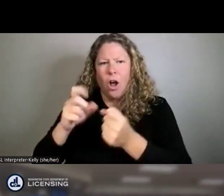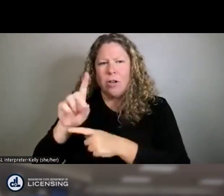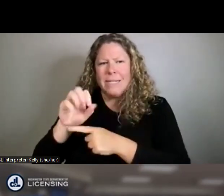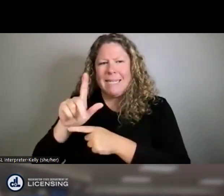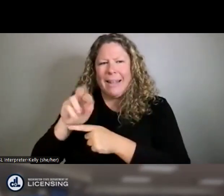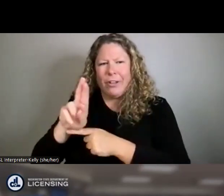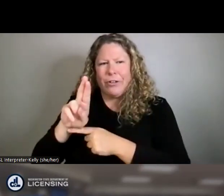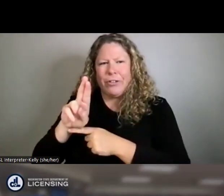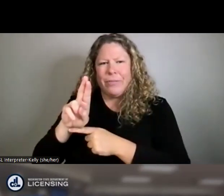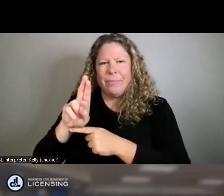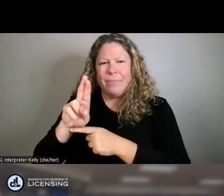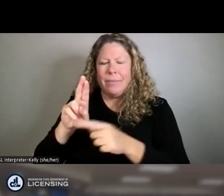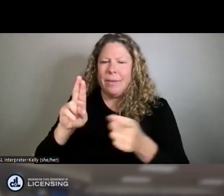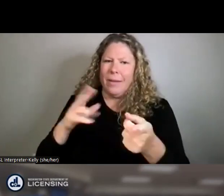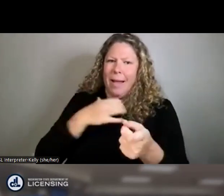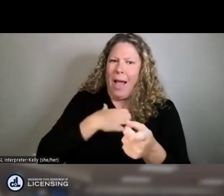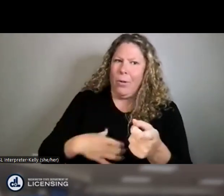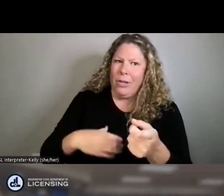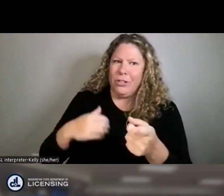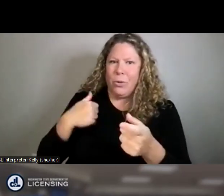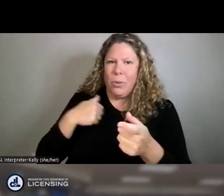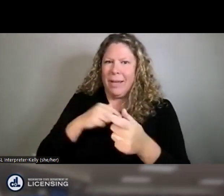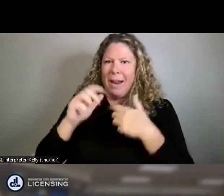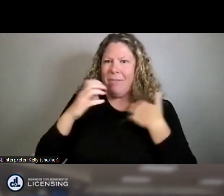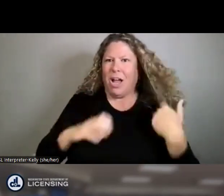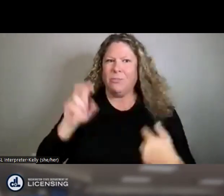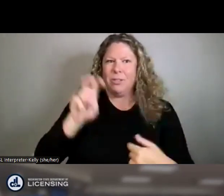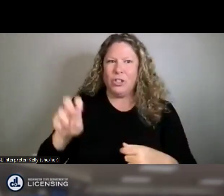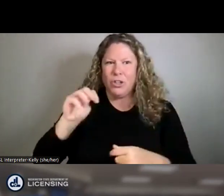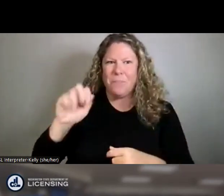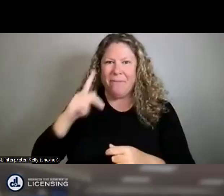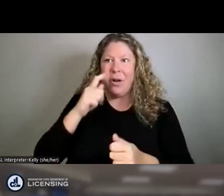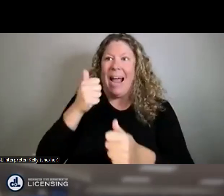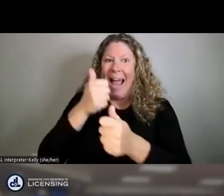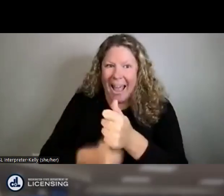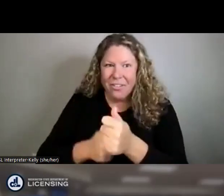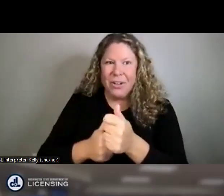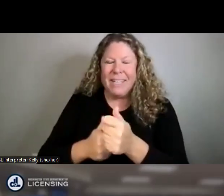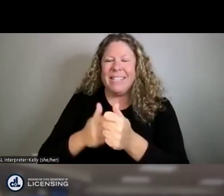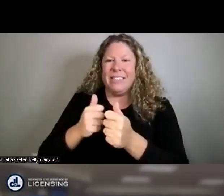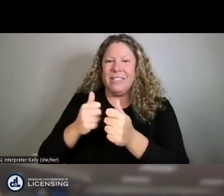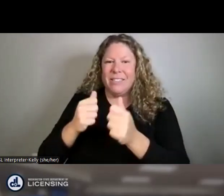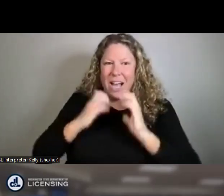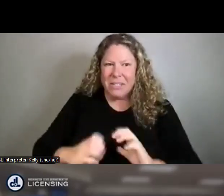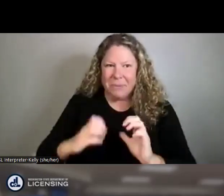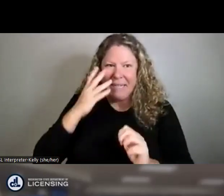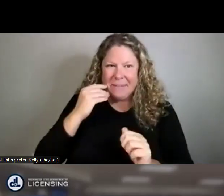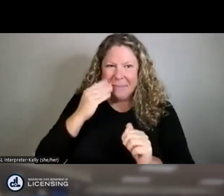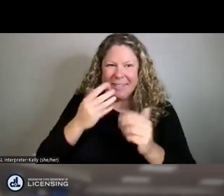Gosh, if we had all of the time in the world, my dream is to have a customer journey map of every journey we deliver in Department of